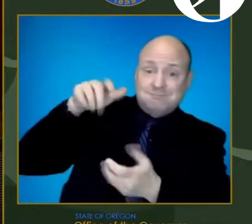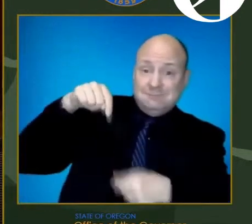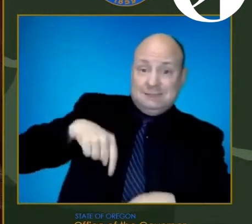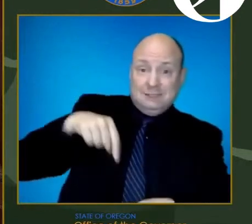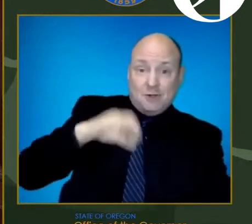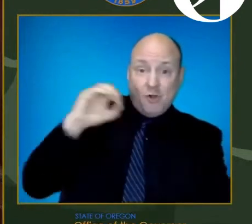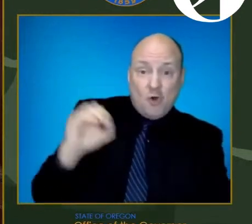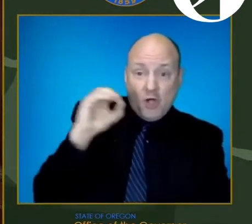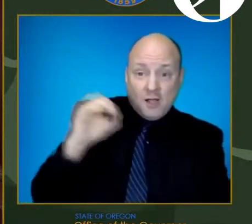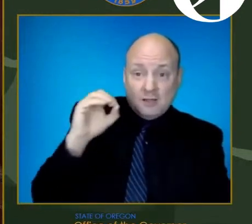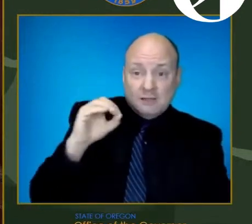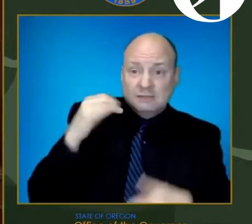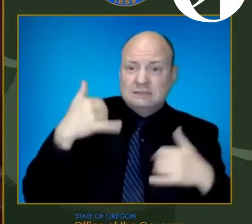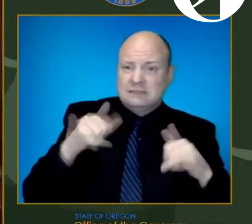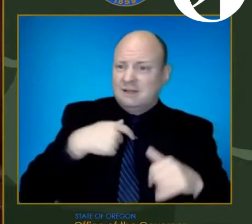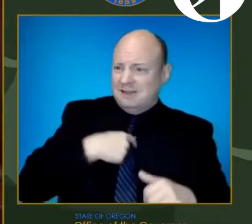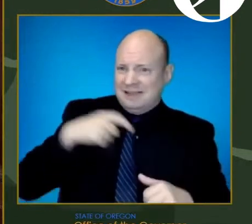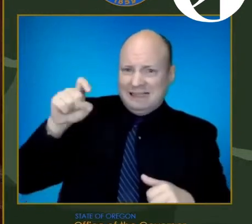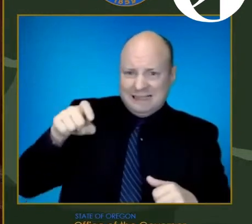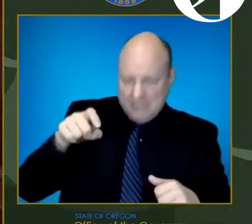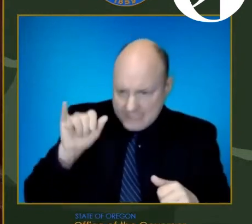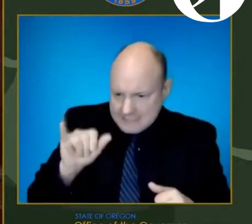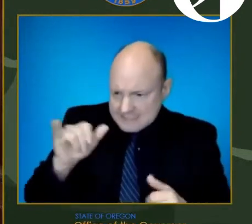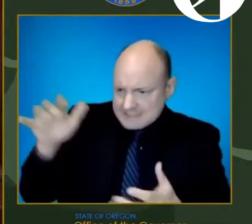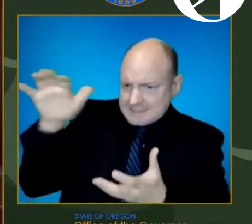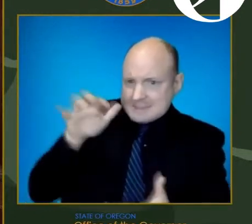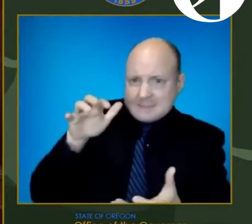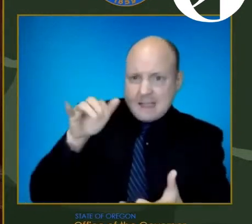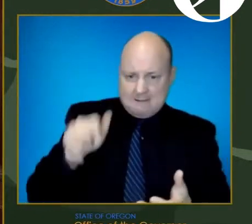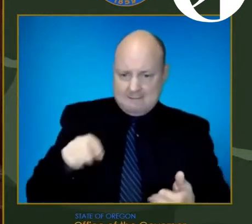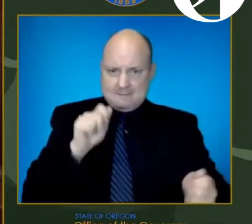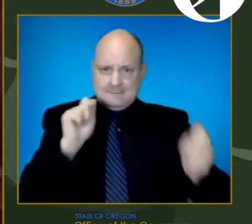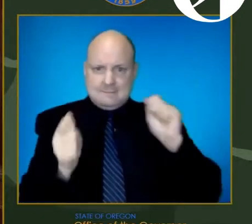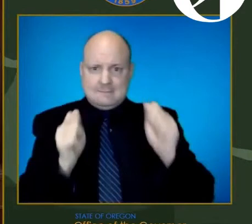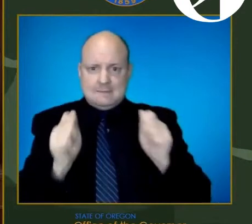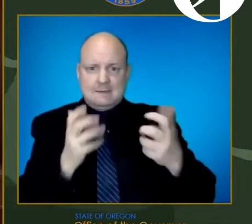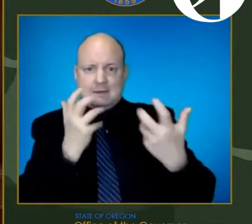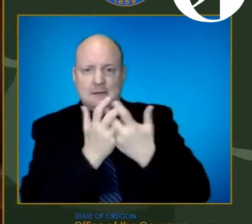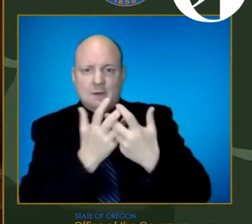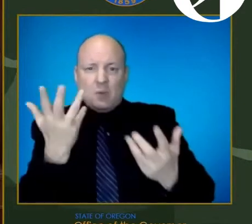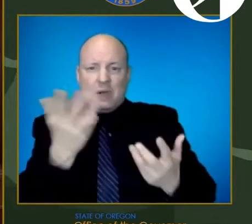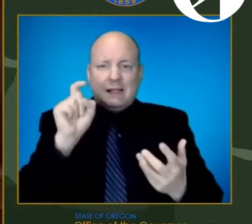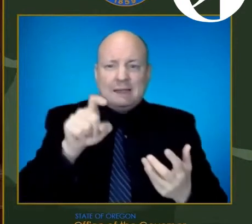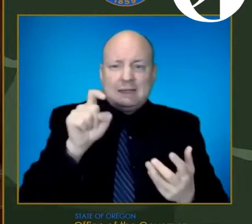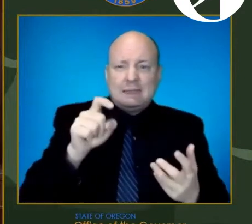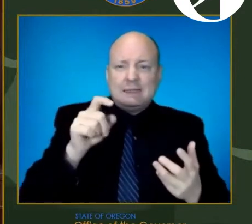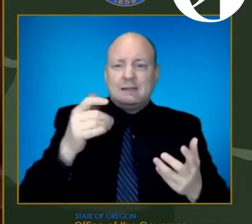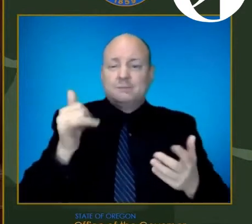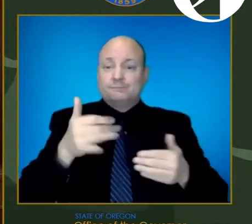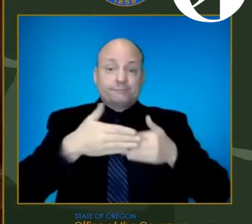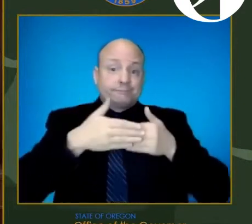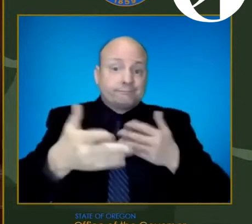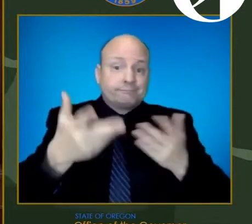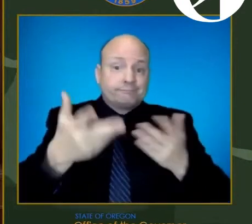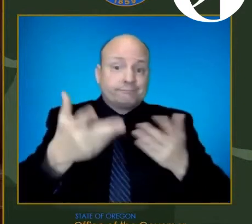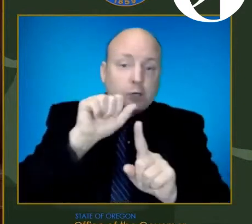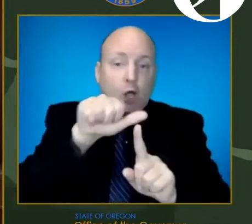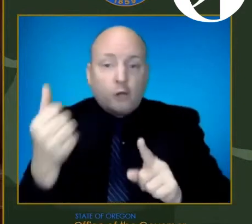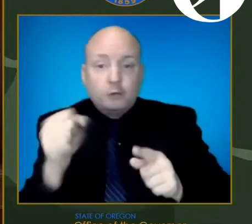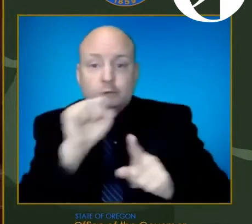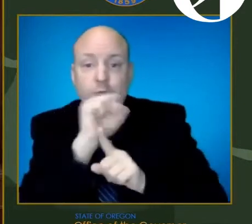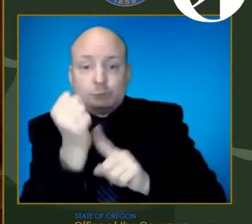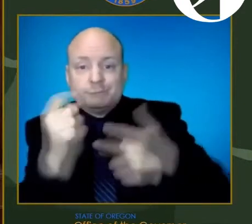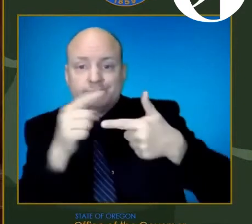again, adjust our routines, and make sacrifices over the holidays. And while we saw